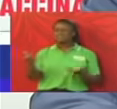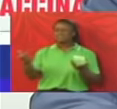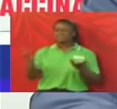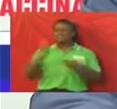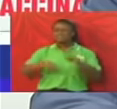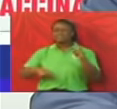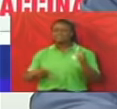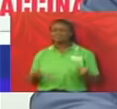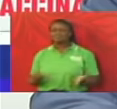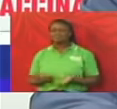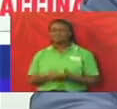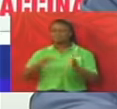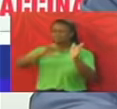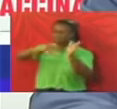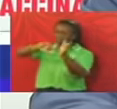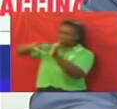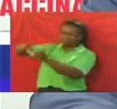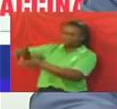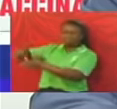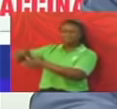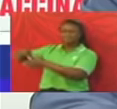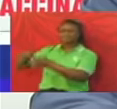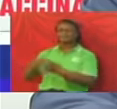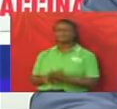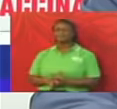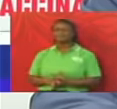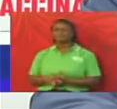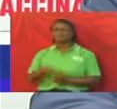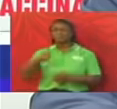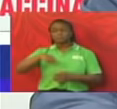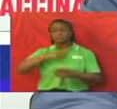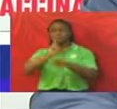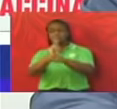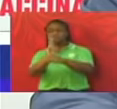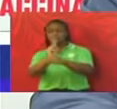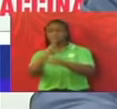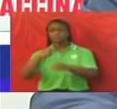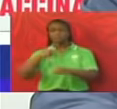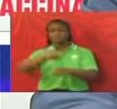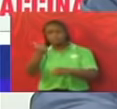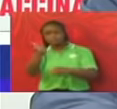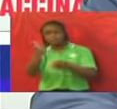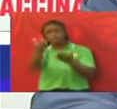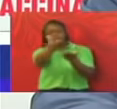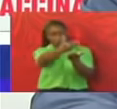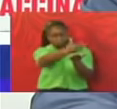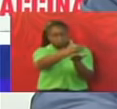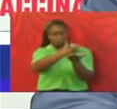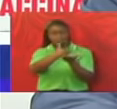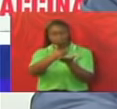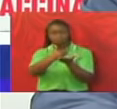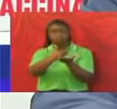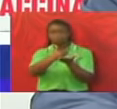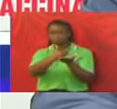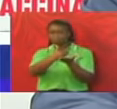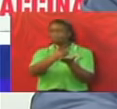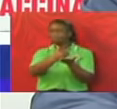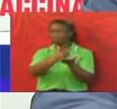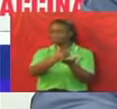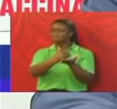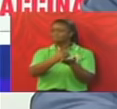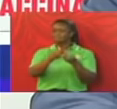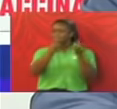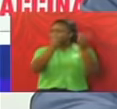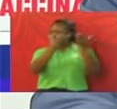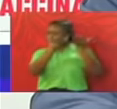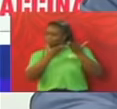in place for the collection of any adverse event data, those systems continue to be used. At any